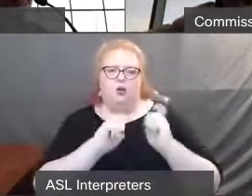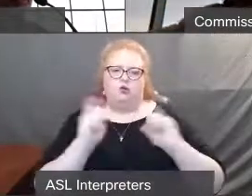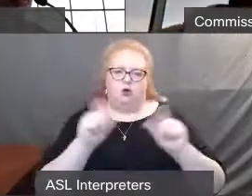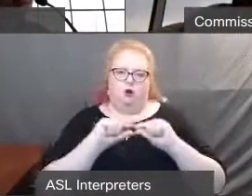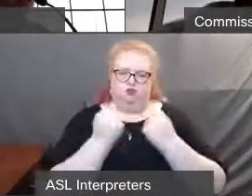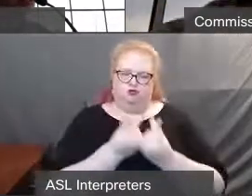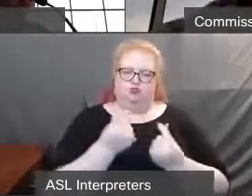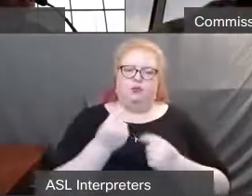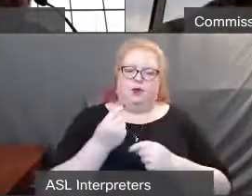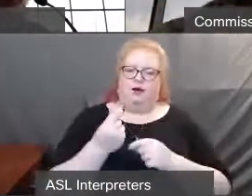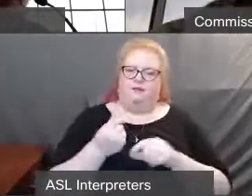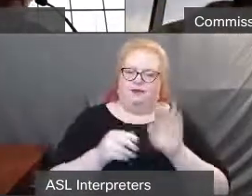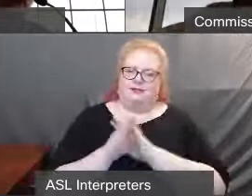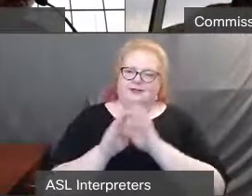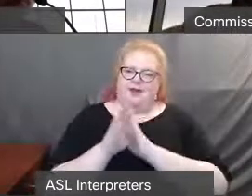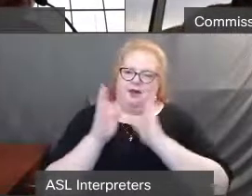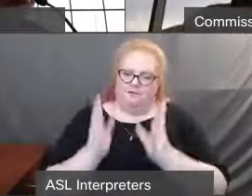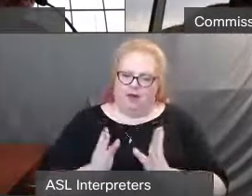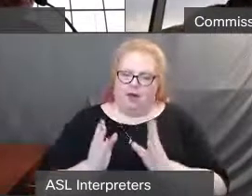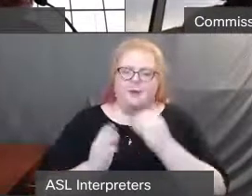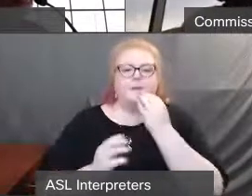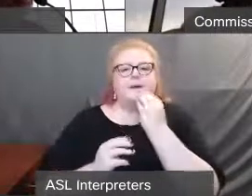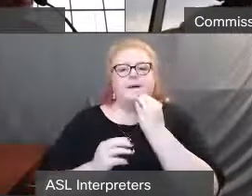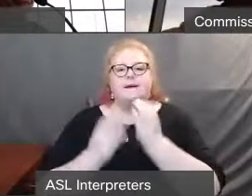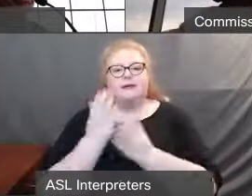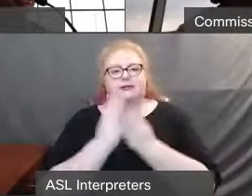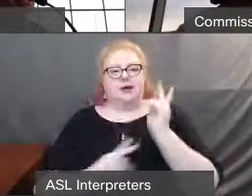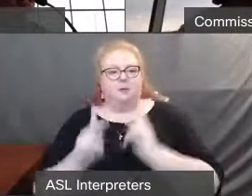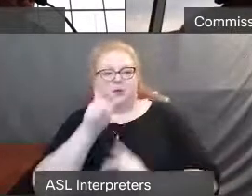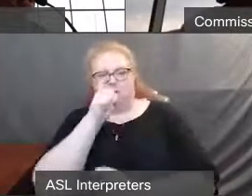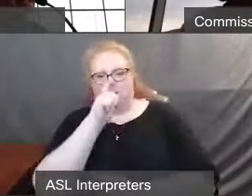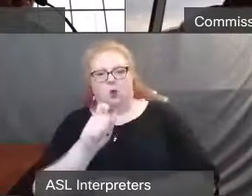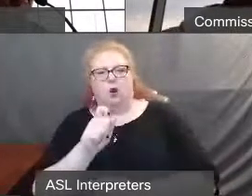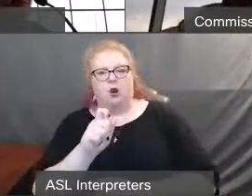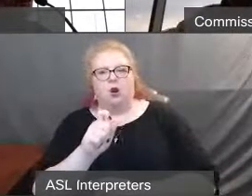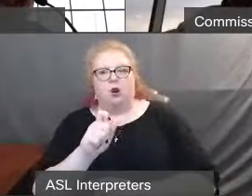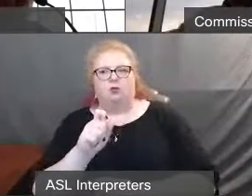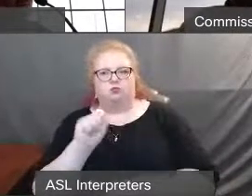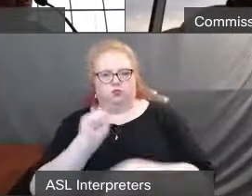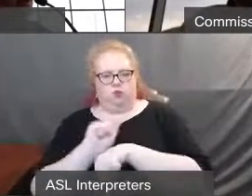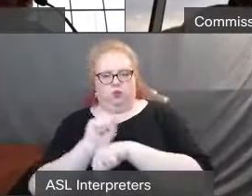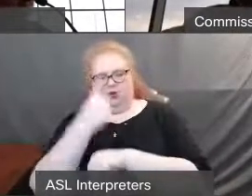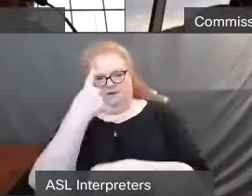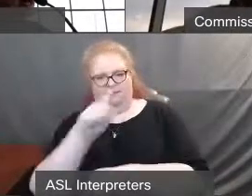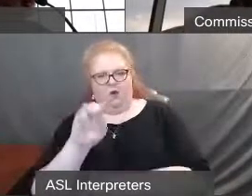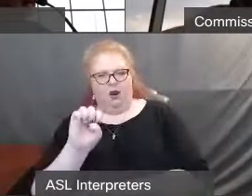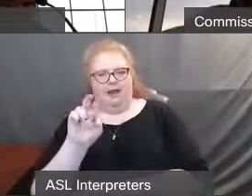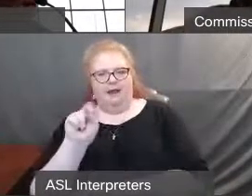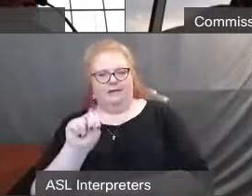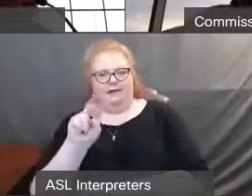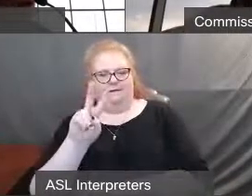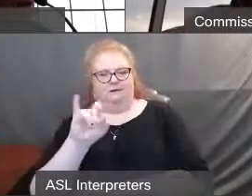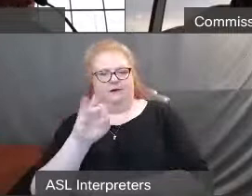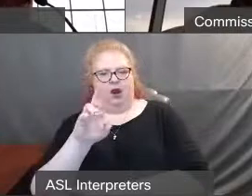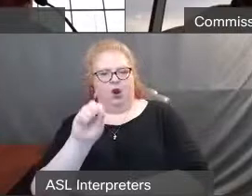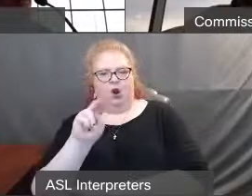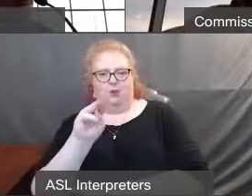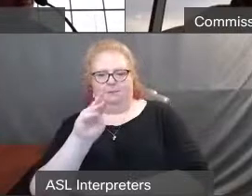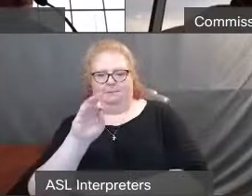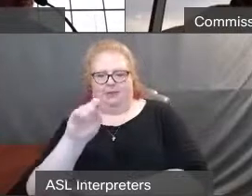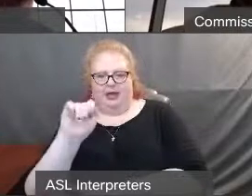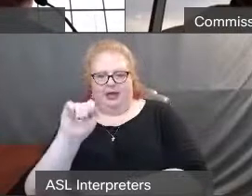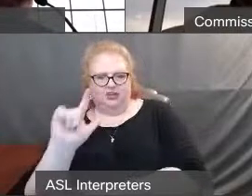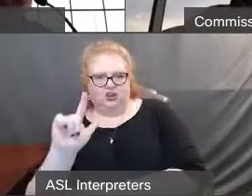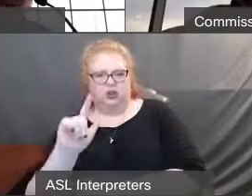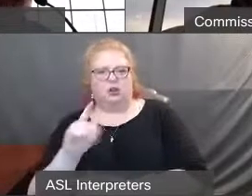citizens. You might, some on the environmental side of the equation, that worked for a long time. I don't know how long. I was not